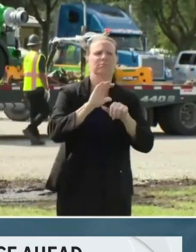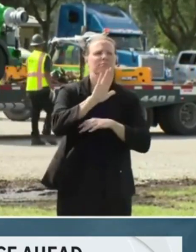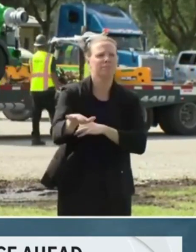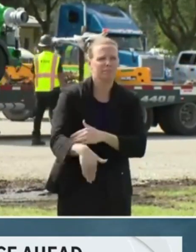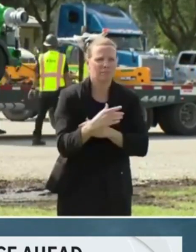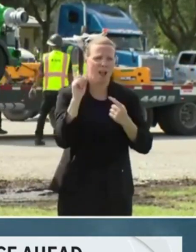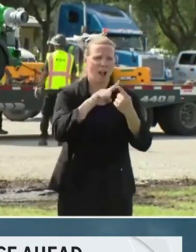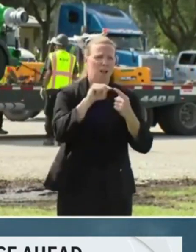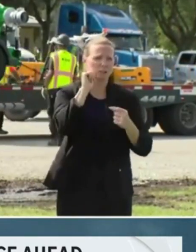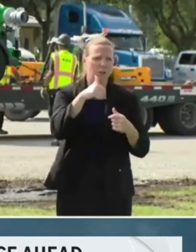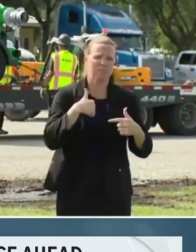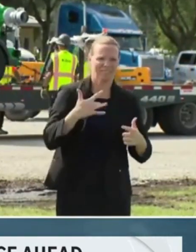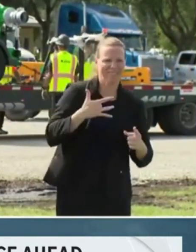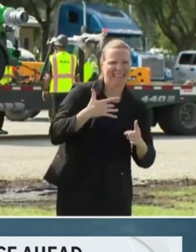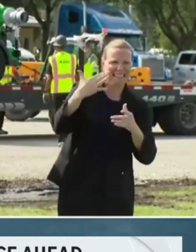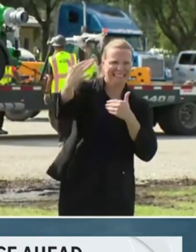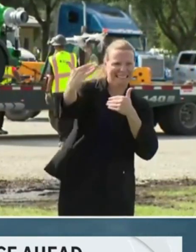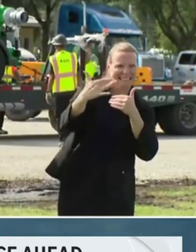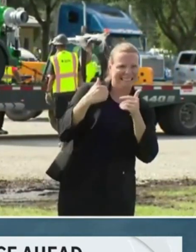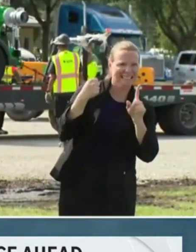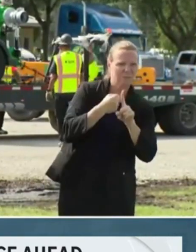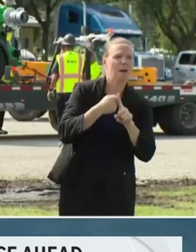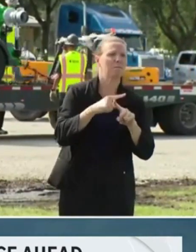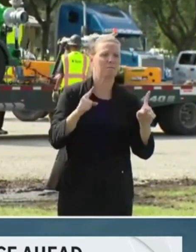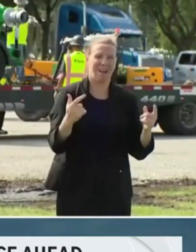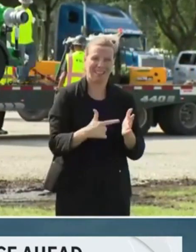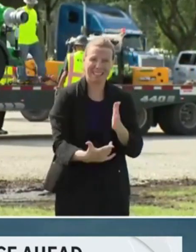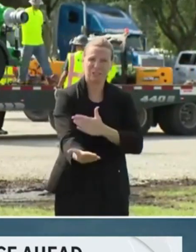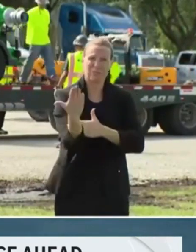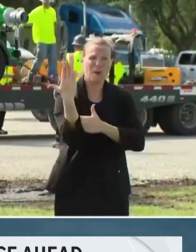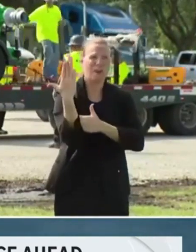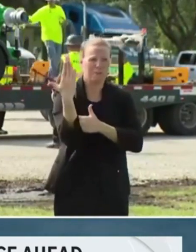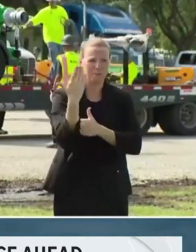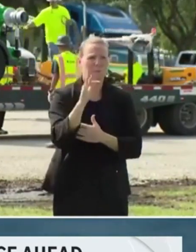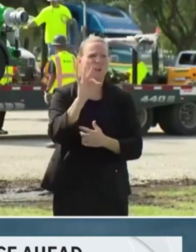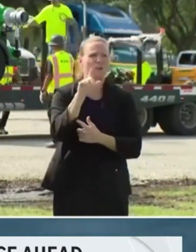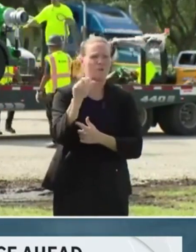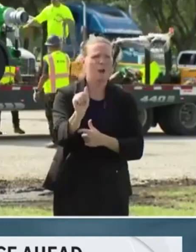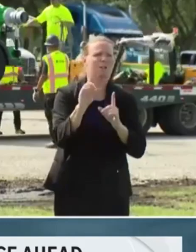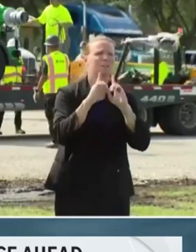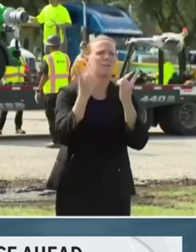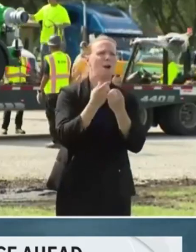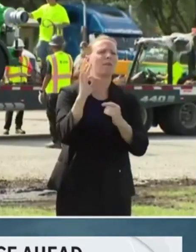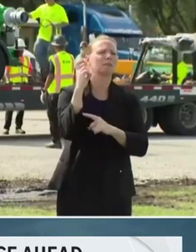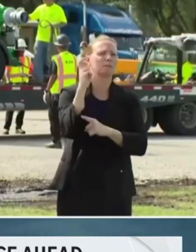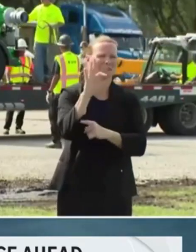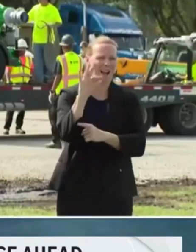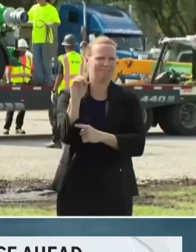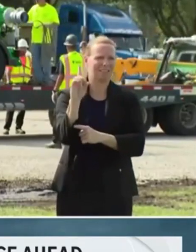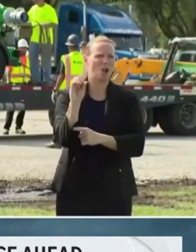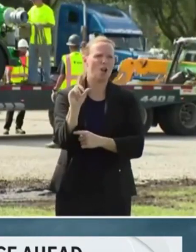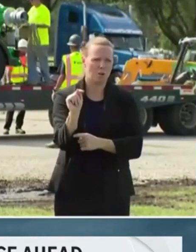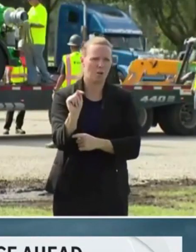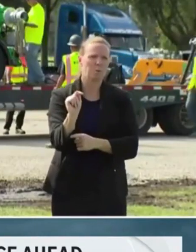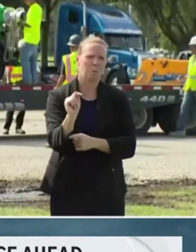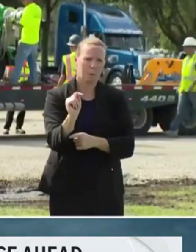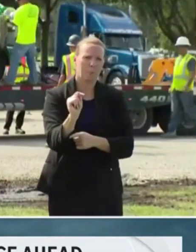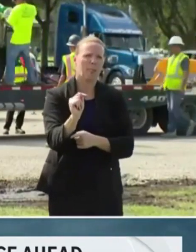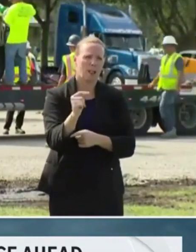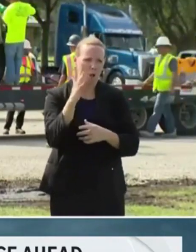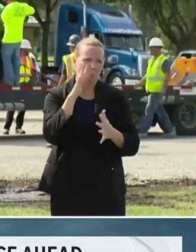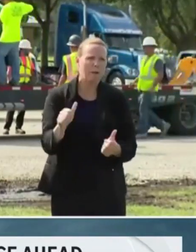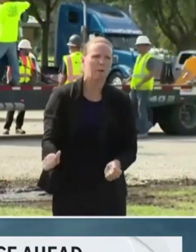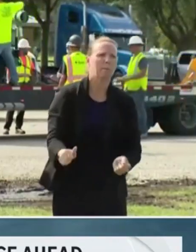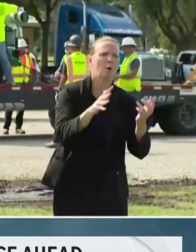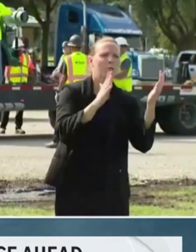of the storm. So as of this morning, Florida Department of Transportation has removed over 1,300 truckloads